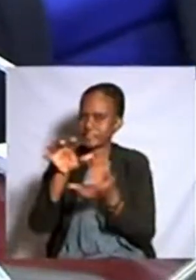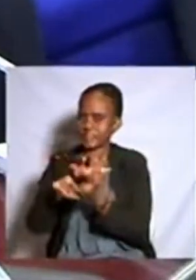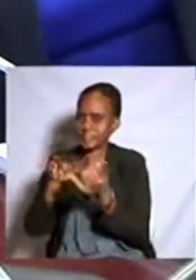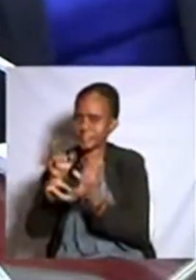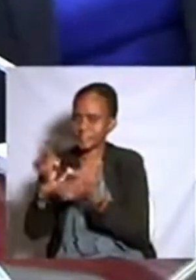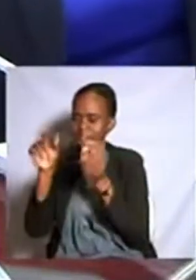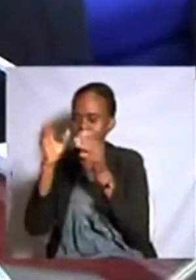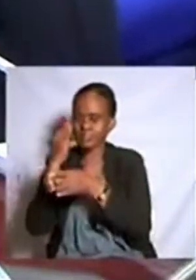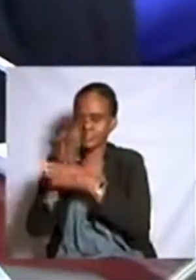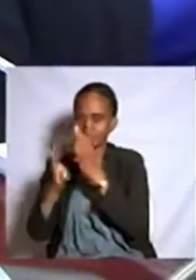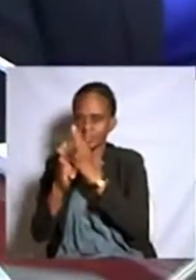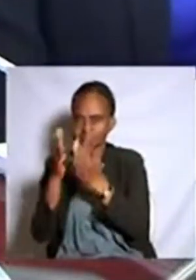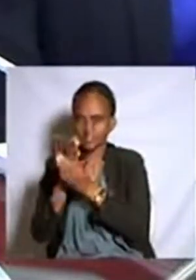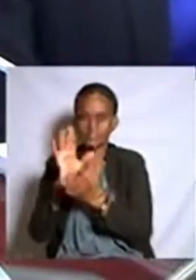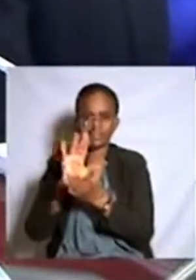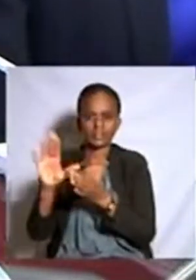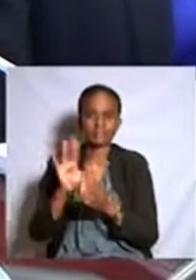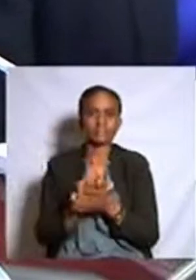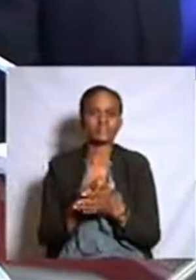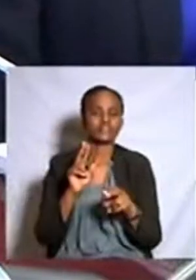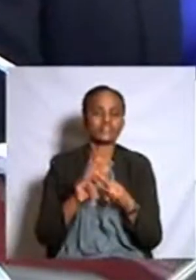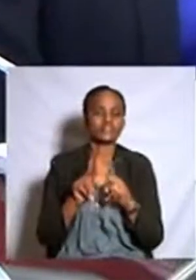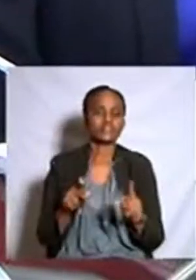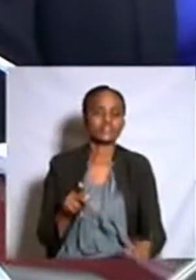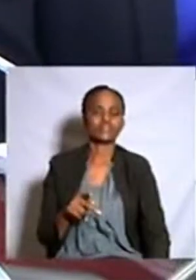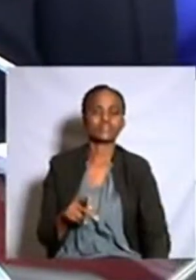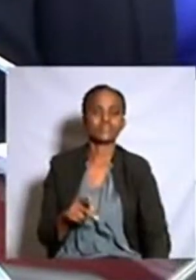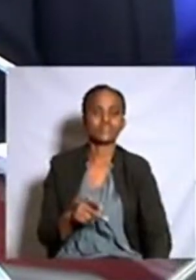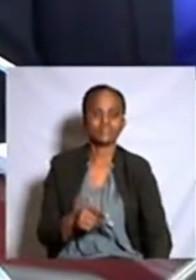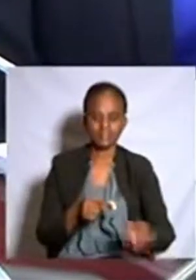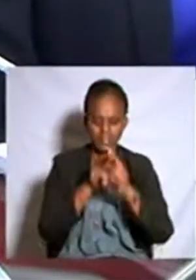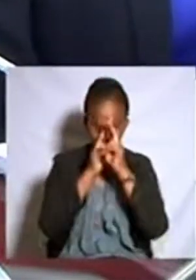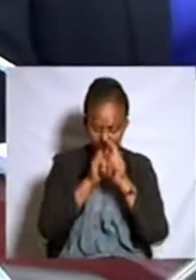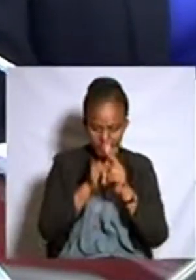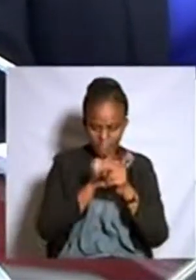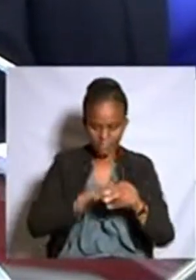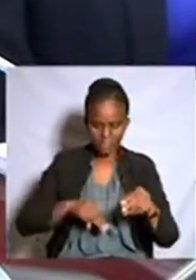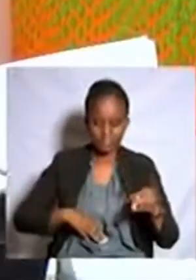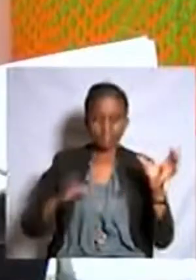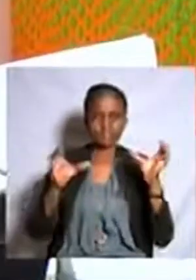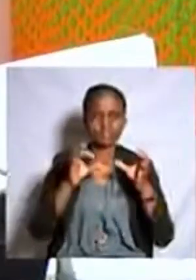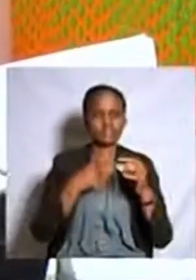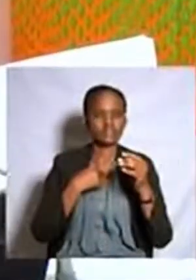integrity of the building. Chair, honorable members of the committee, I submit.